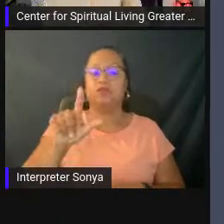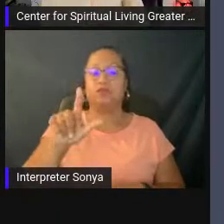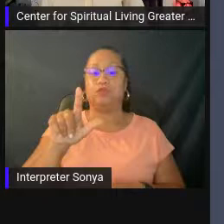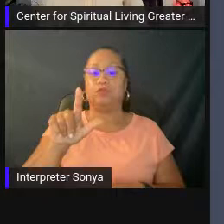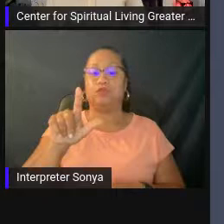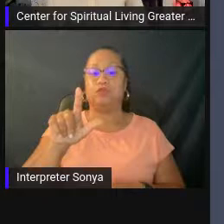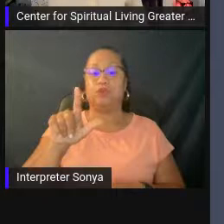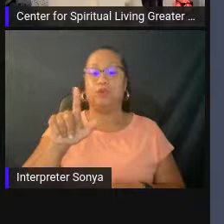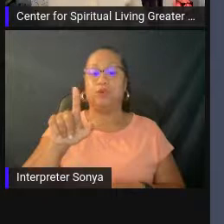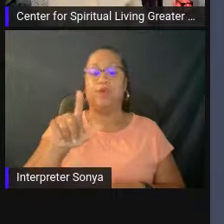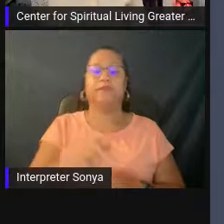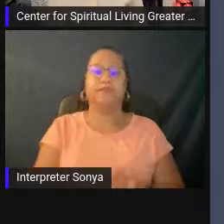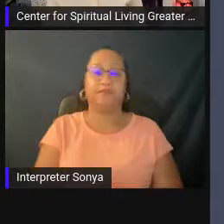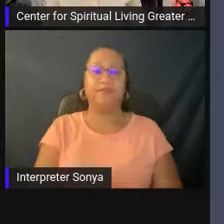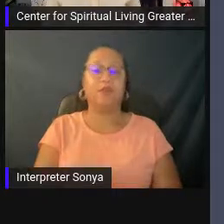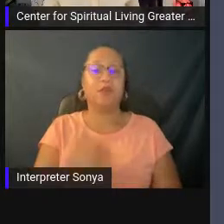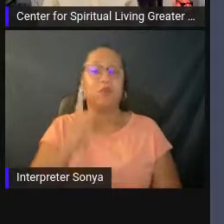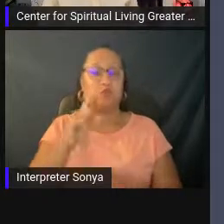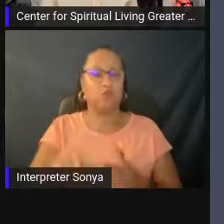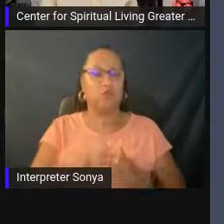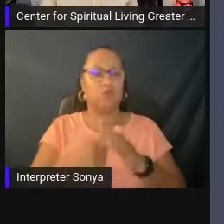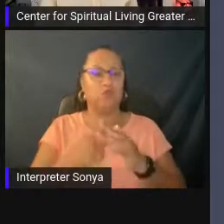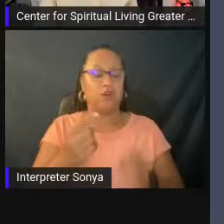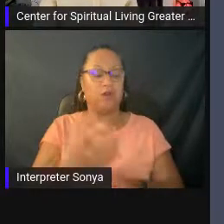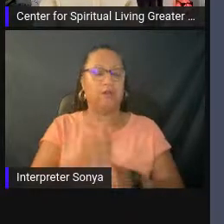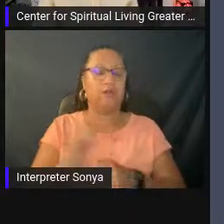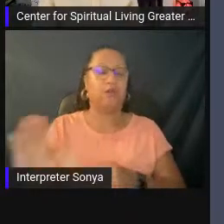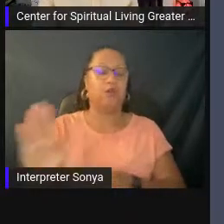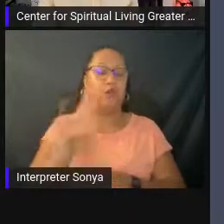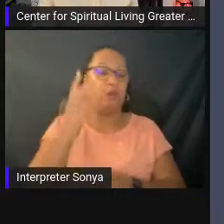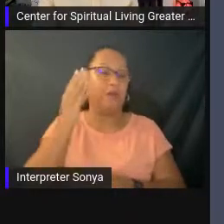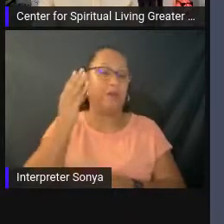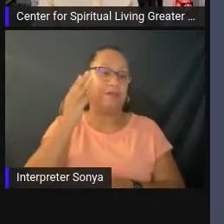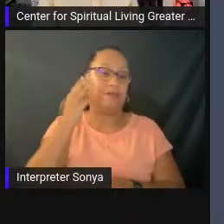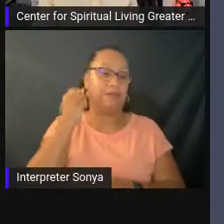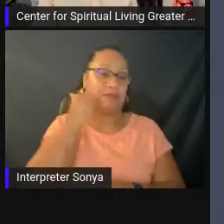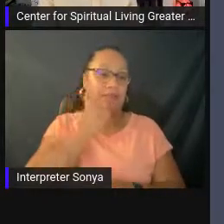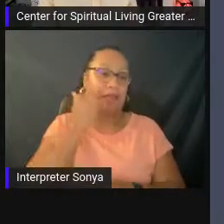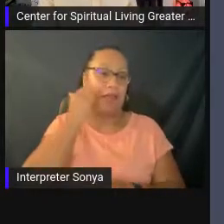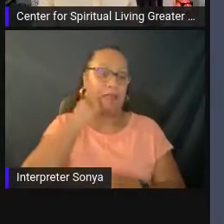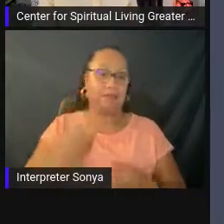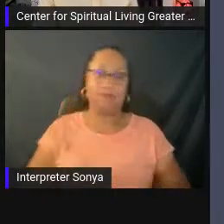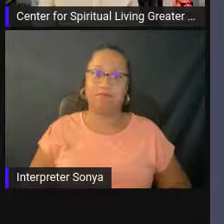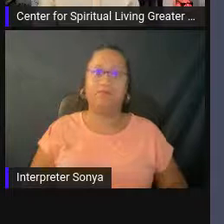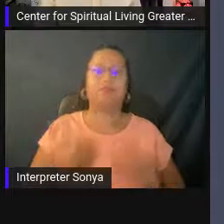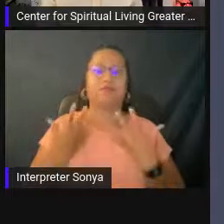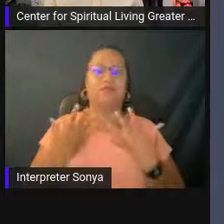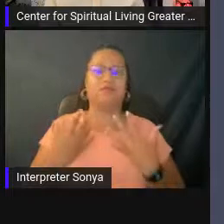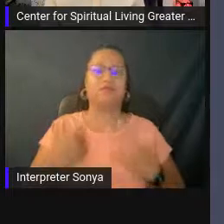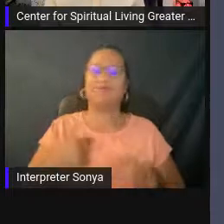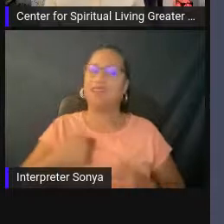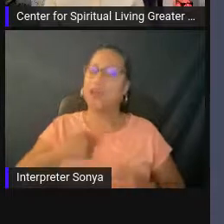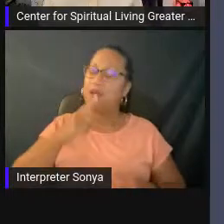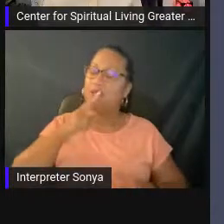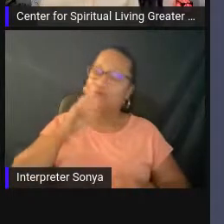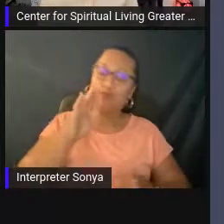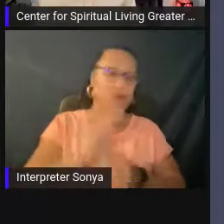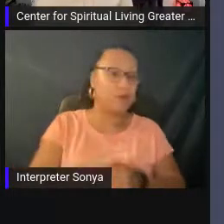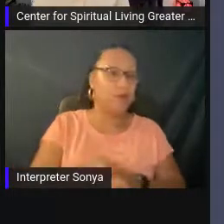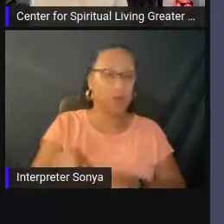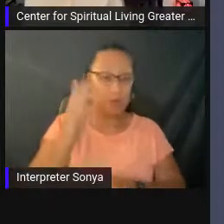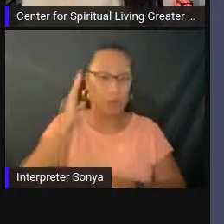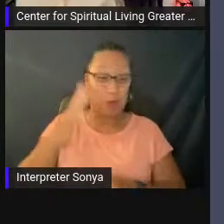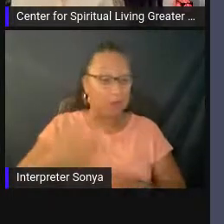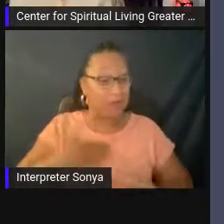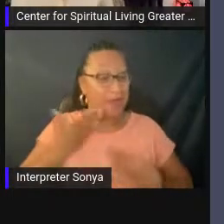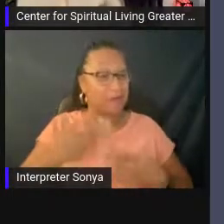833-663-9021 to begin receiving your daily inspiration. I promise you will be glad you did.